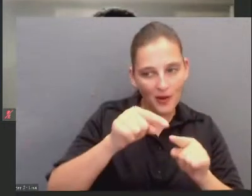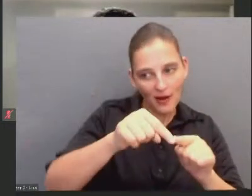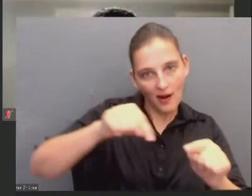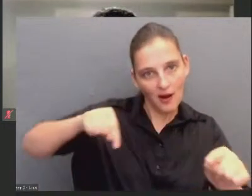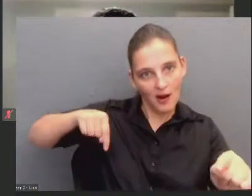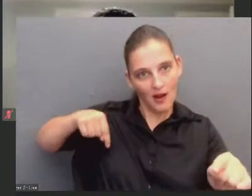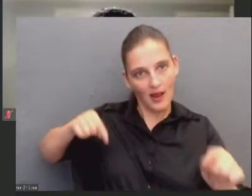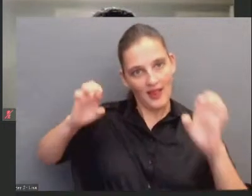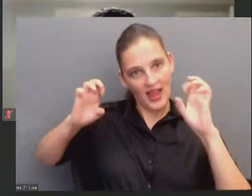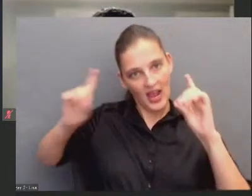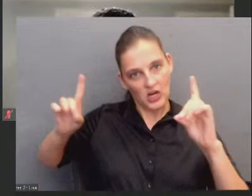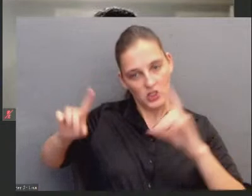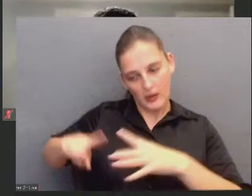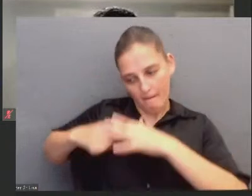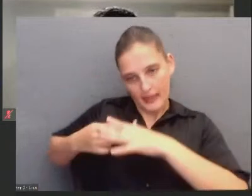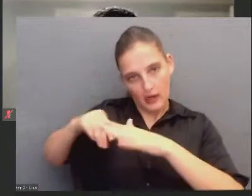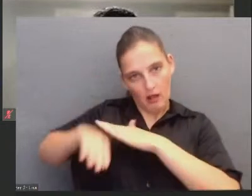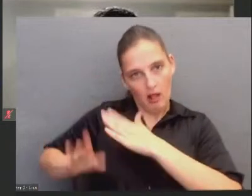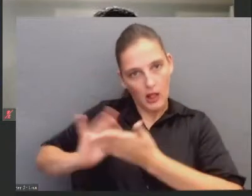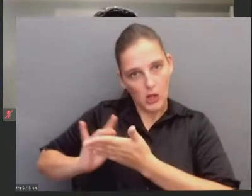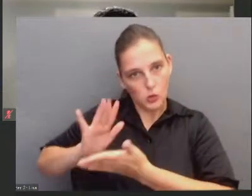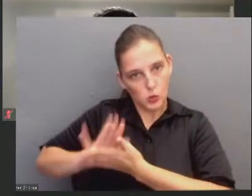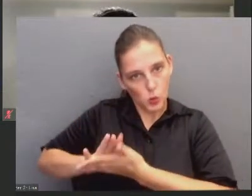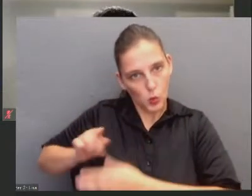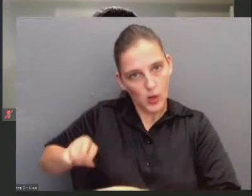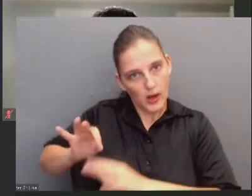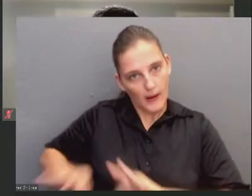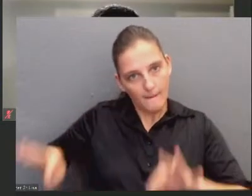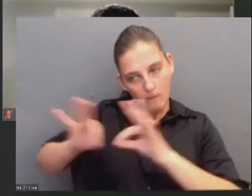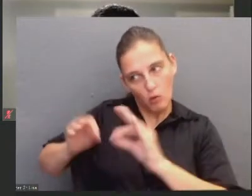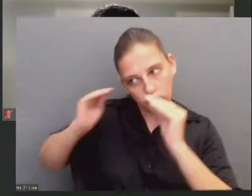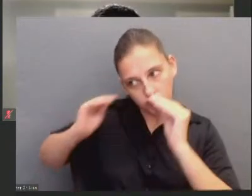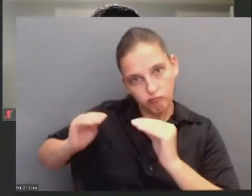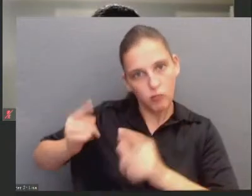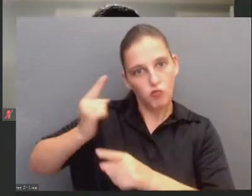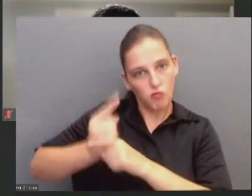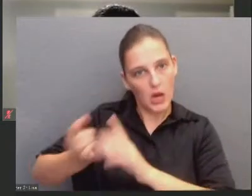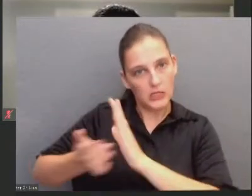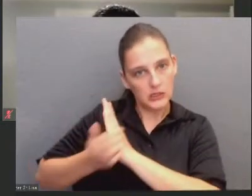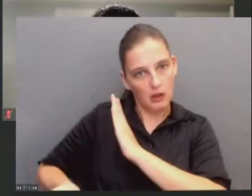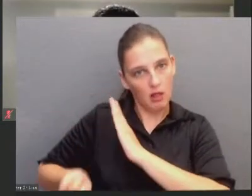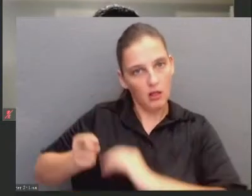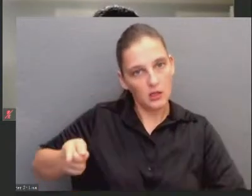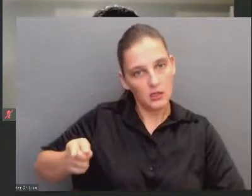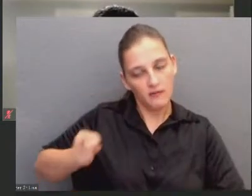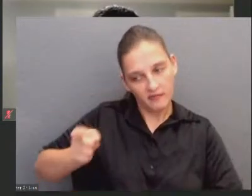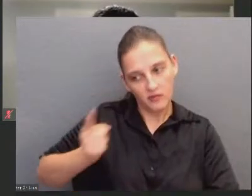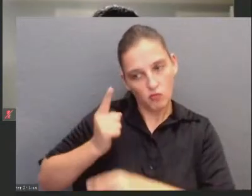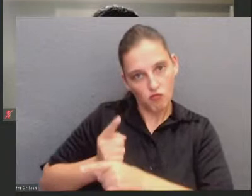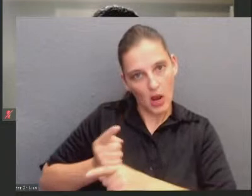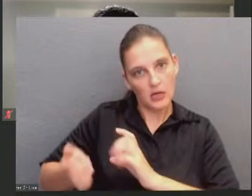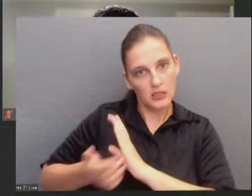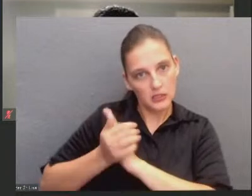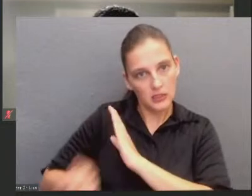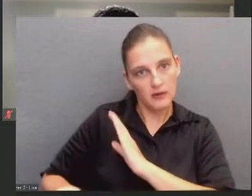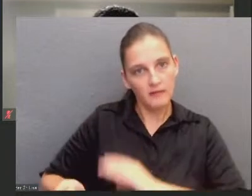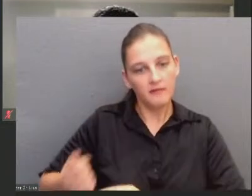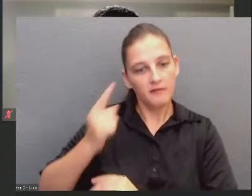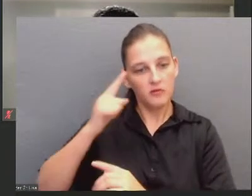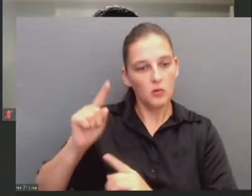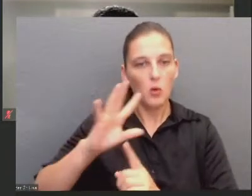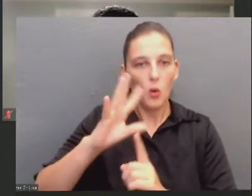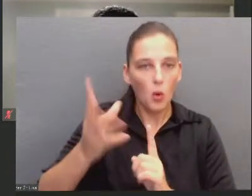have infusing the right skill sets, in my opinion, making sure that we have the skill sets of cultural and linguistic competency. We understand